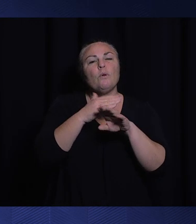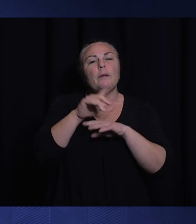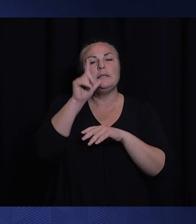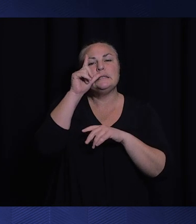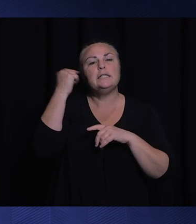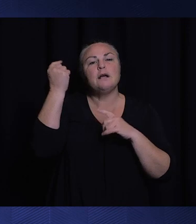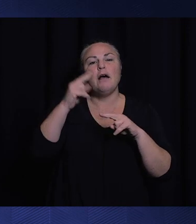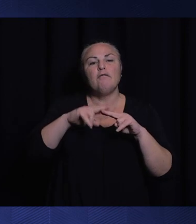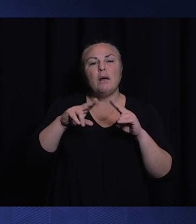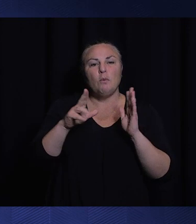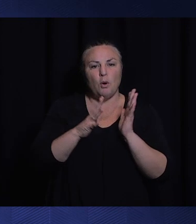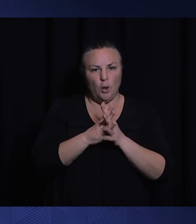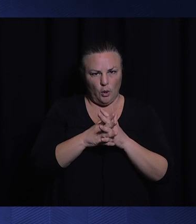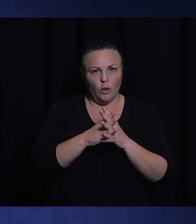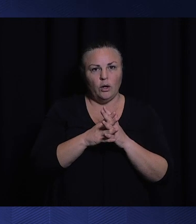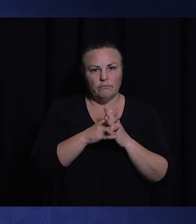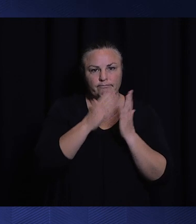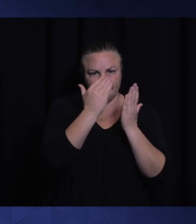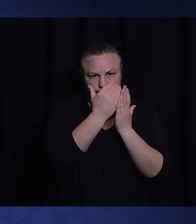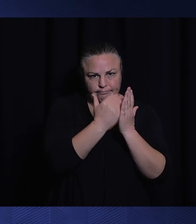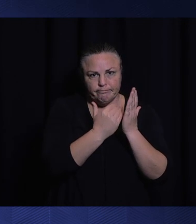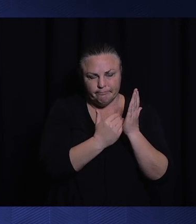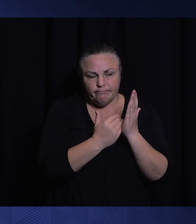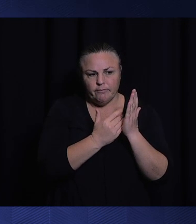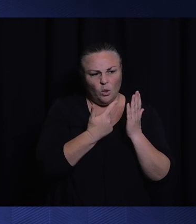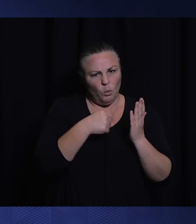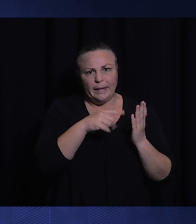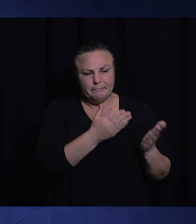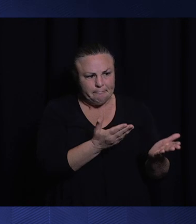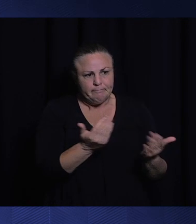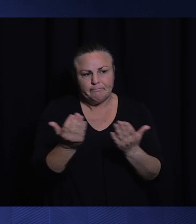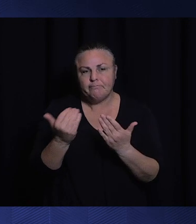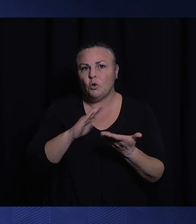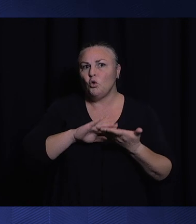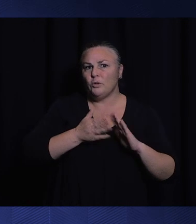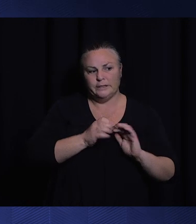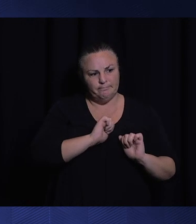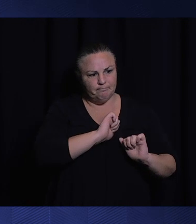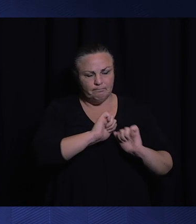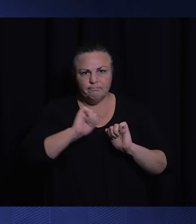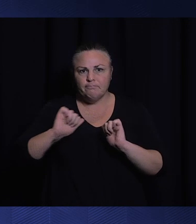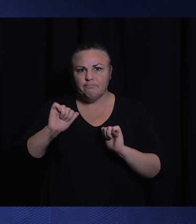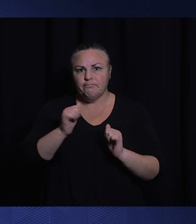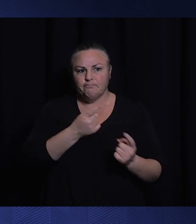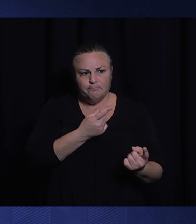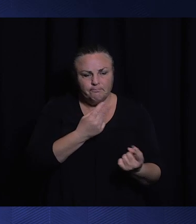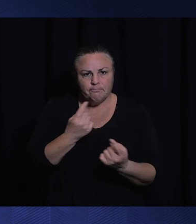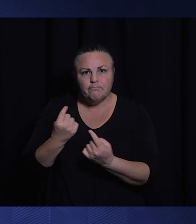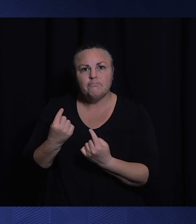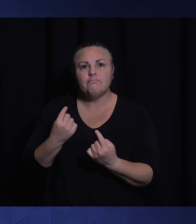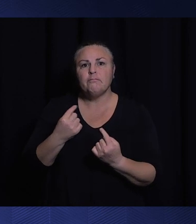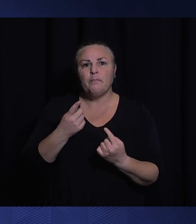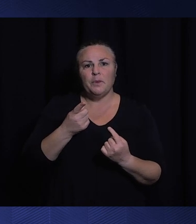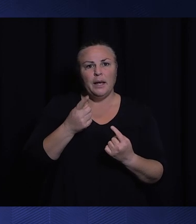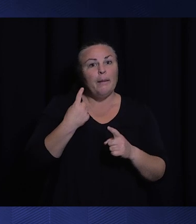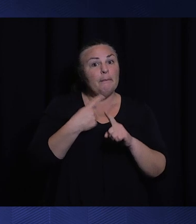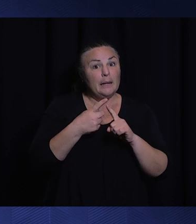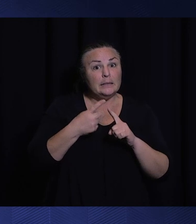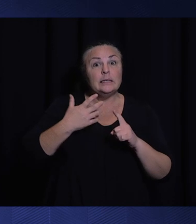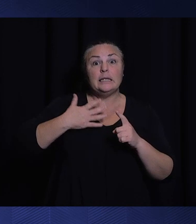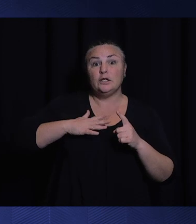resilient, not in terms of responding to climate change impacts, but also to other types of impacts like